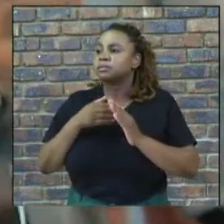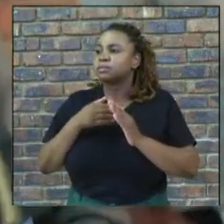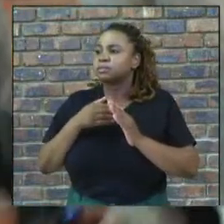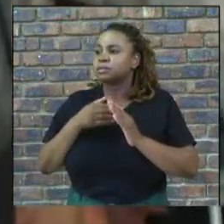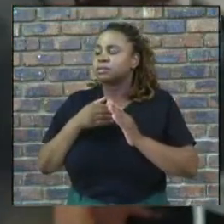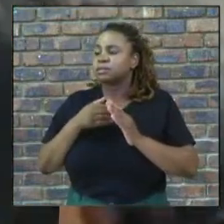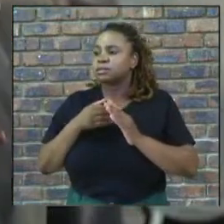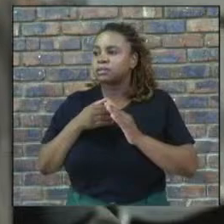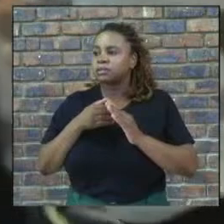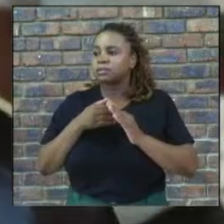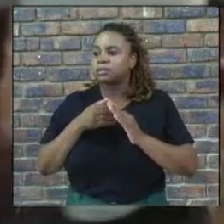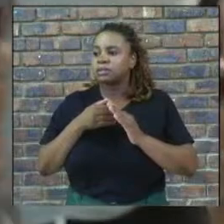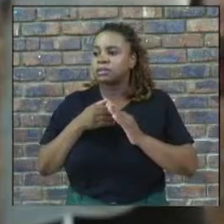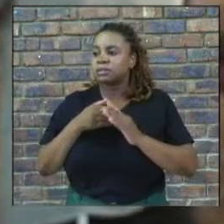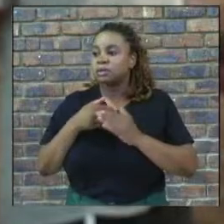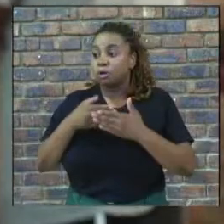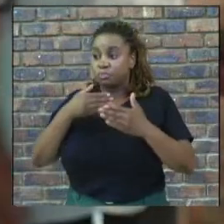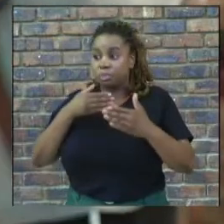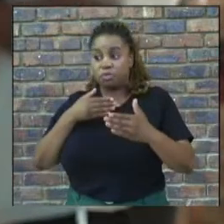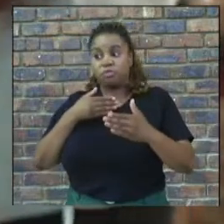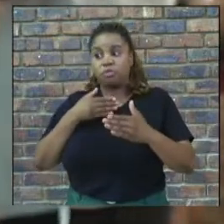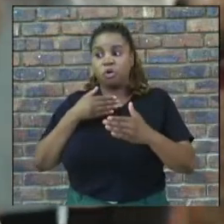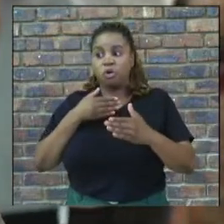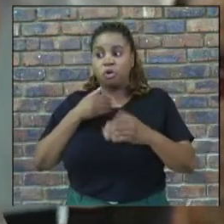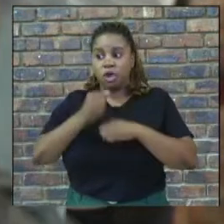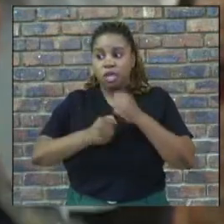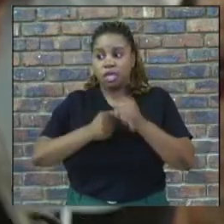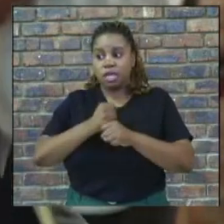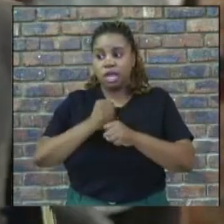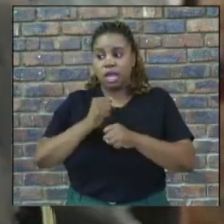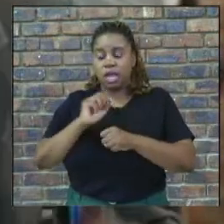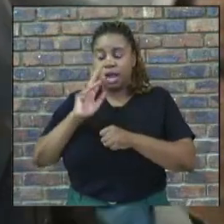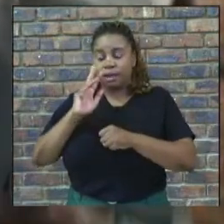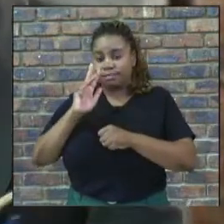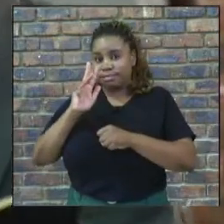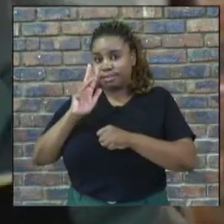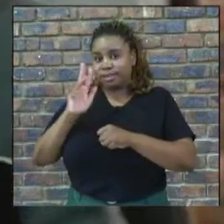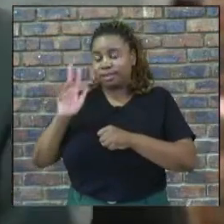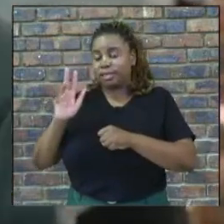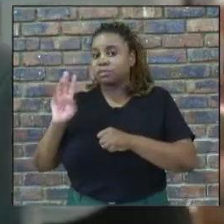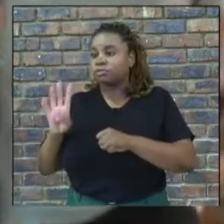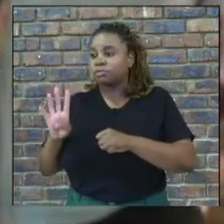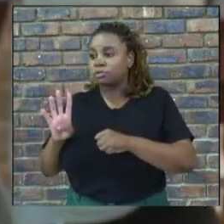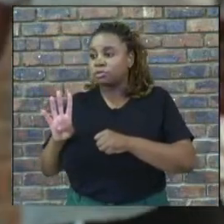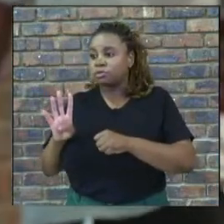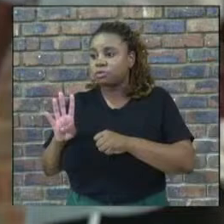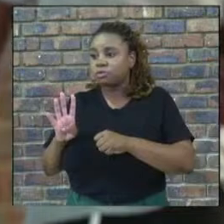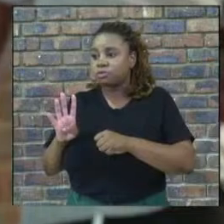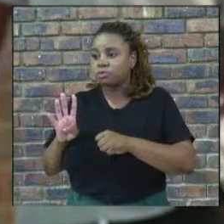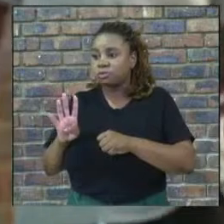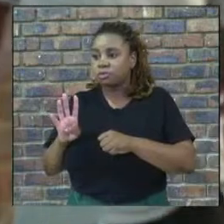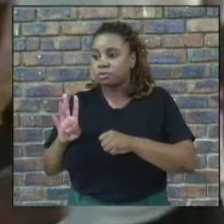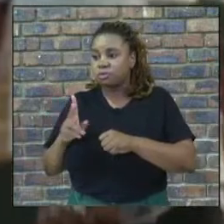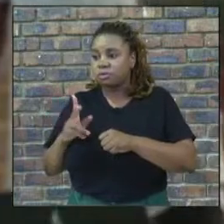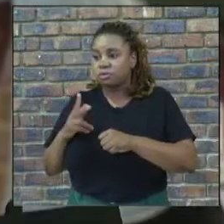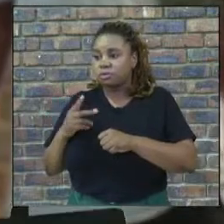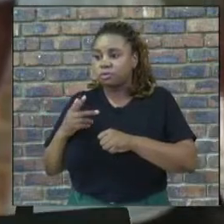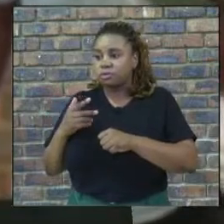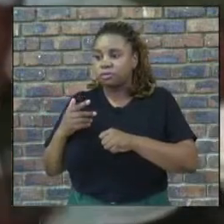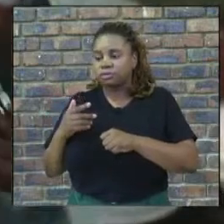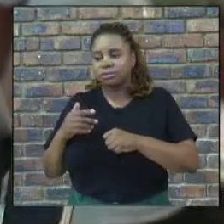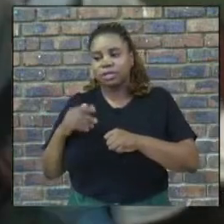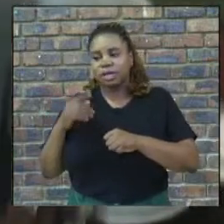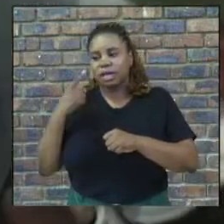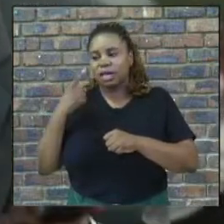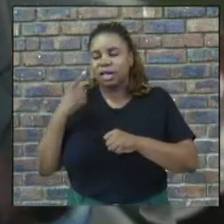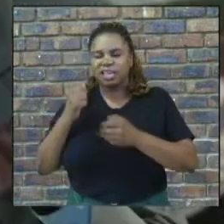assist us on the ground. We just know them to say, oh no, black people don't know nothing. What